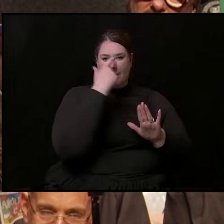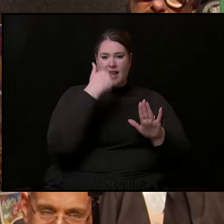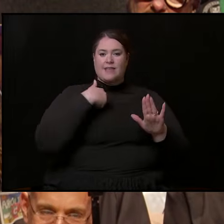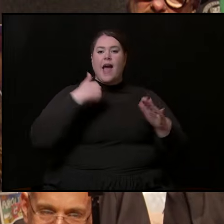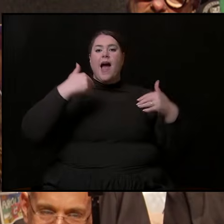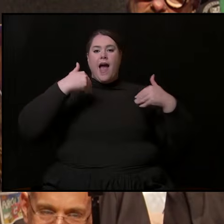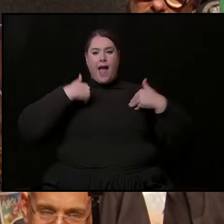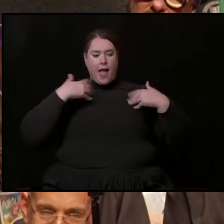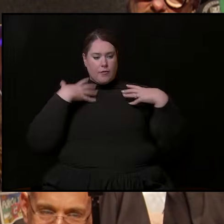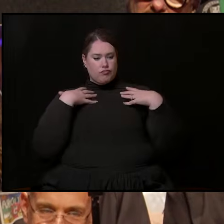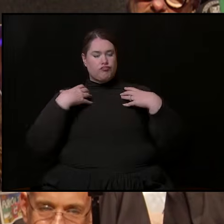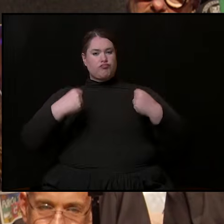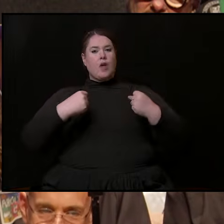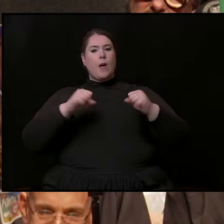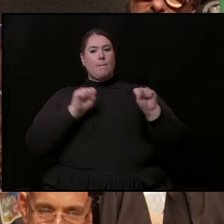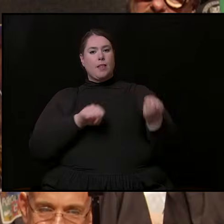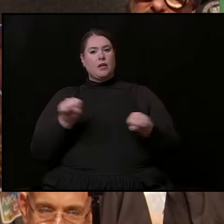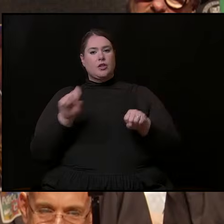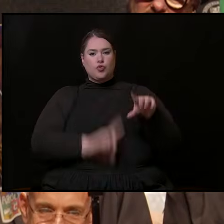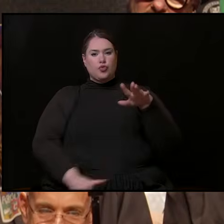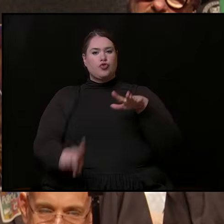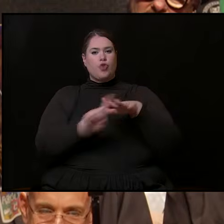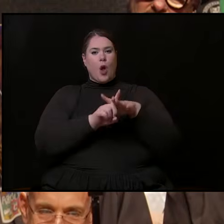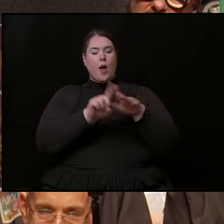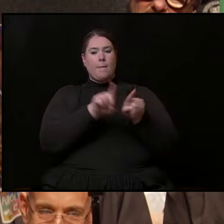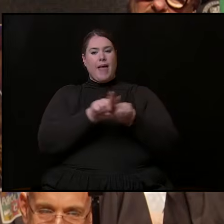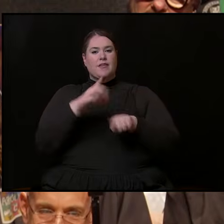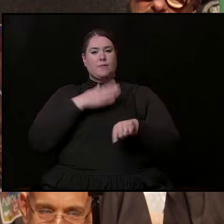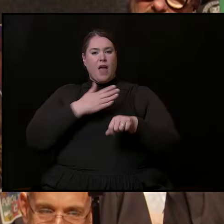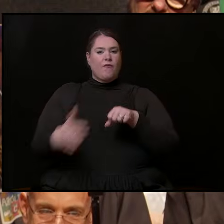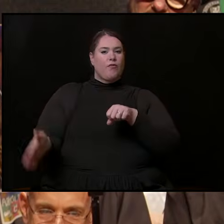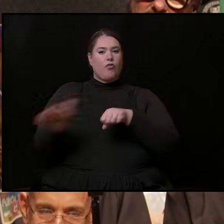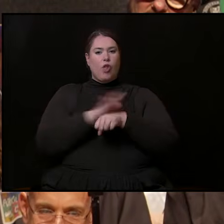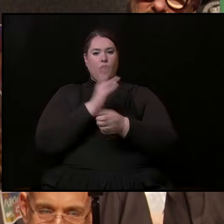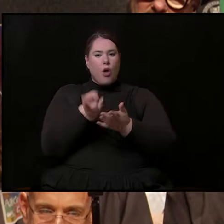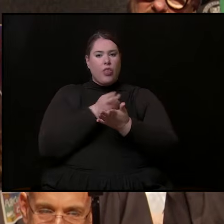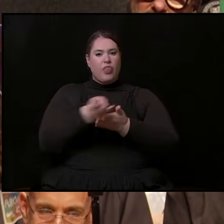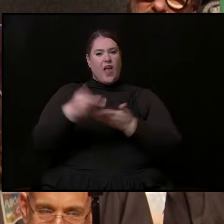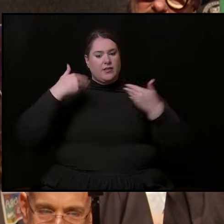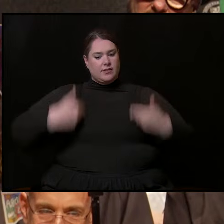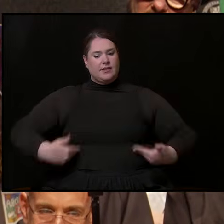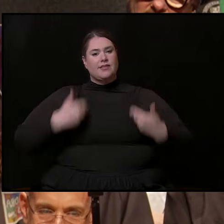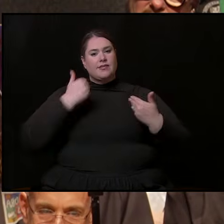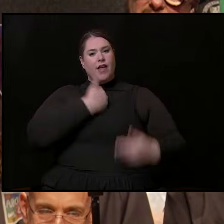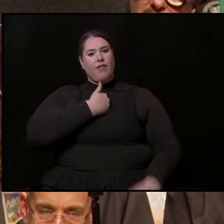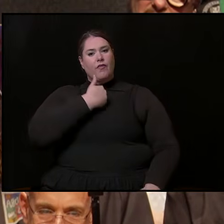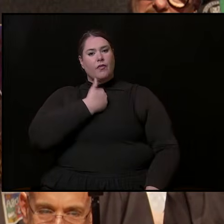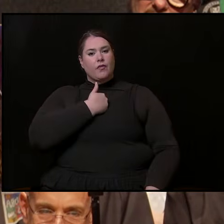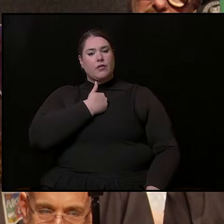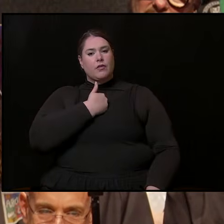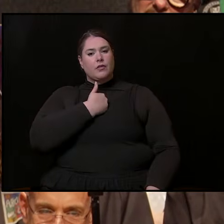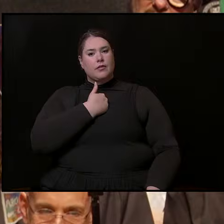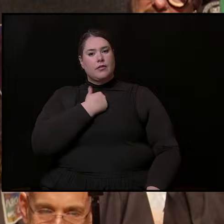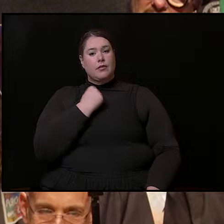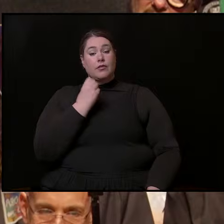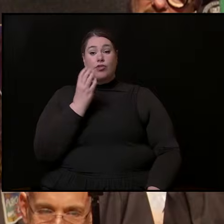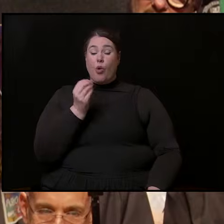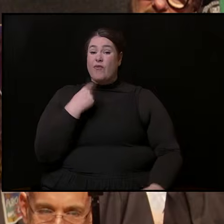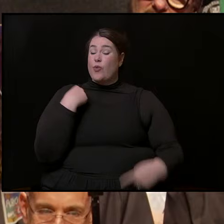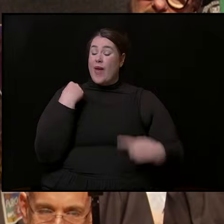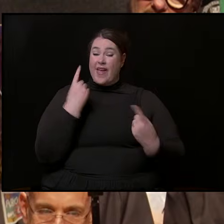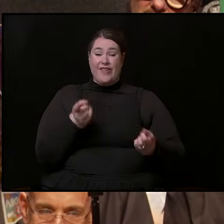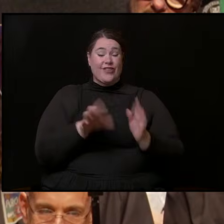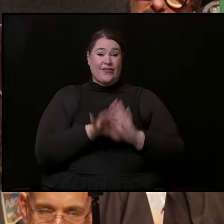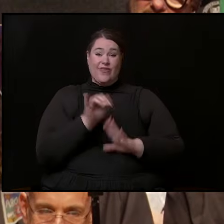audacity to show up as myself, my full authentic self. So, if you ever find